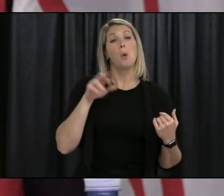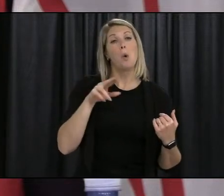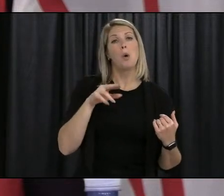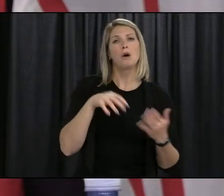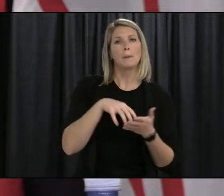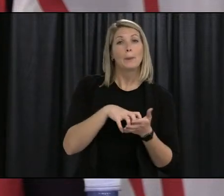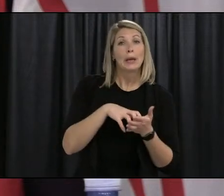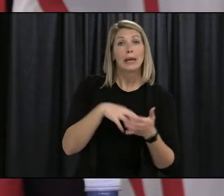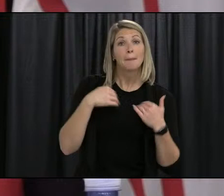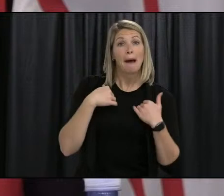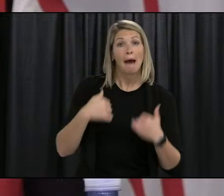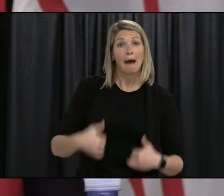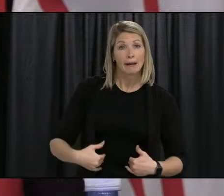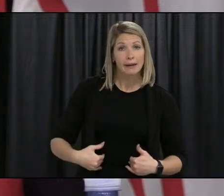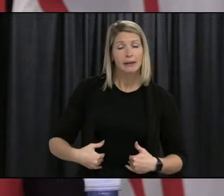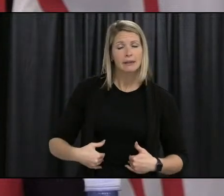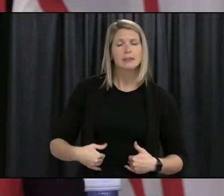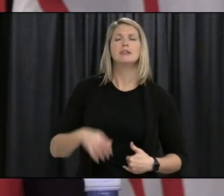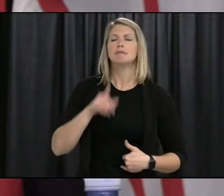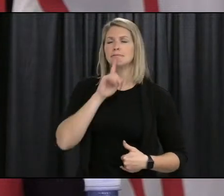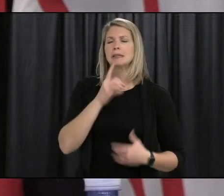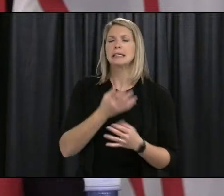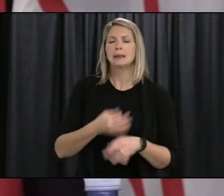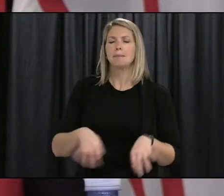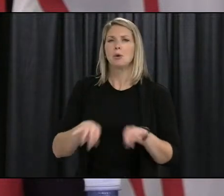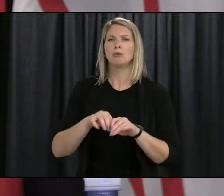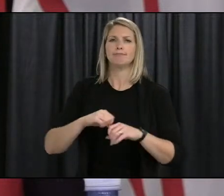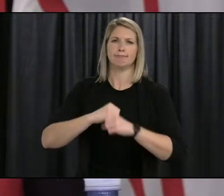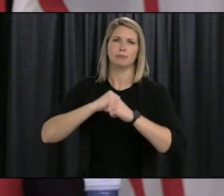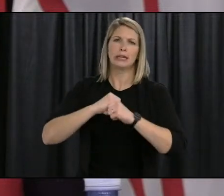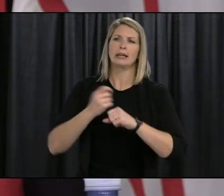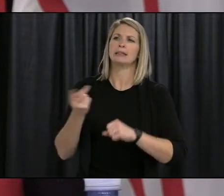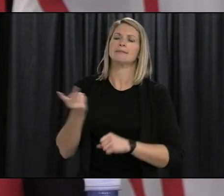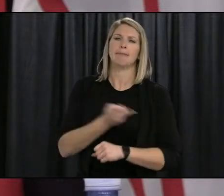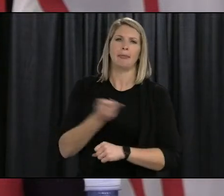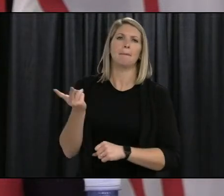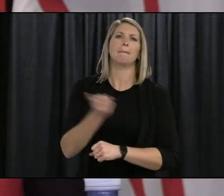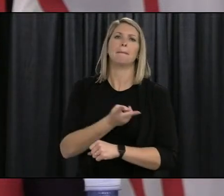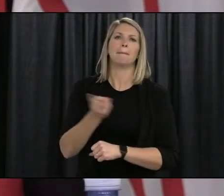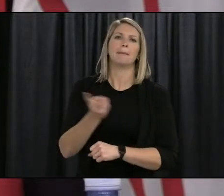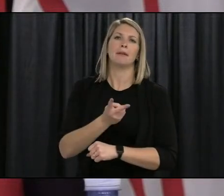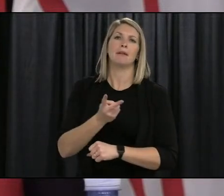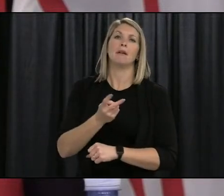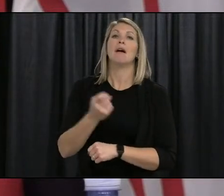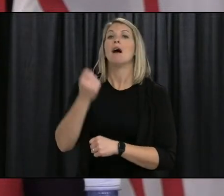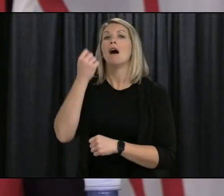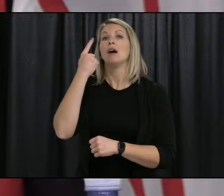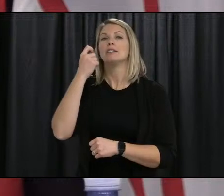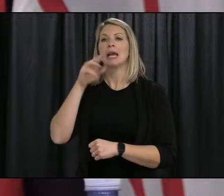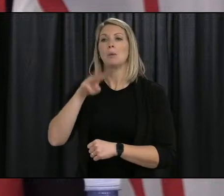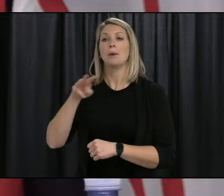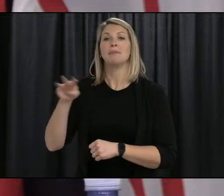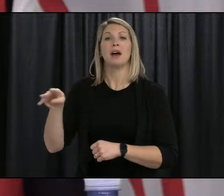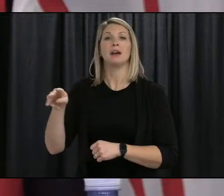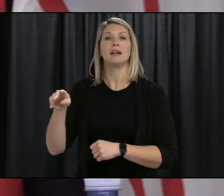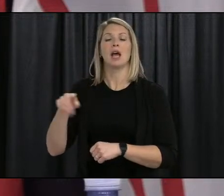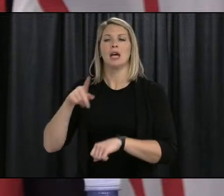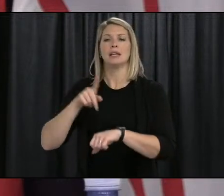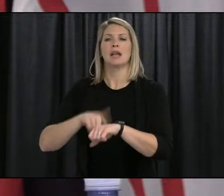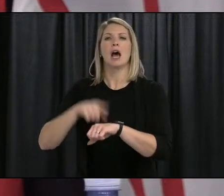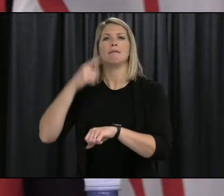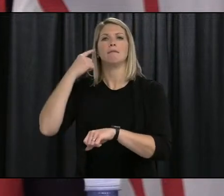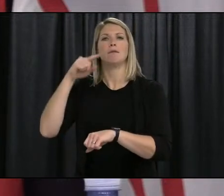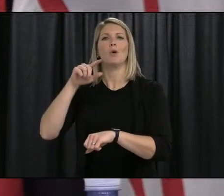Timefortheshot.ca will enable you to find an appointment near you and convenient from a time perspective, and is